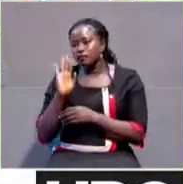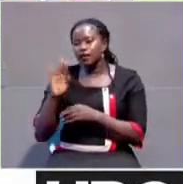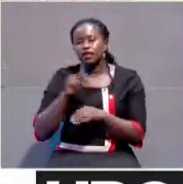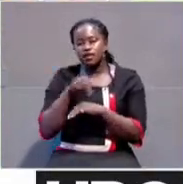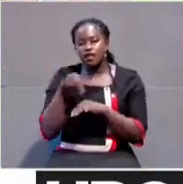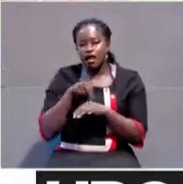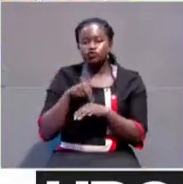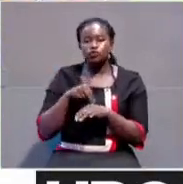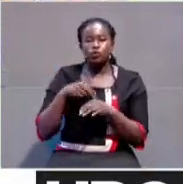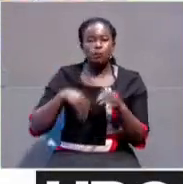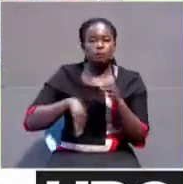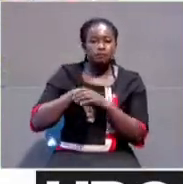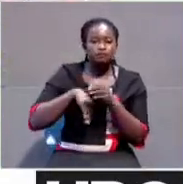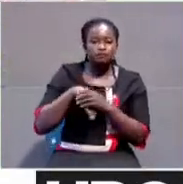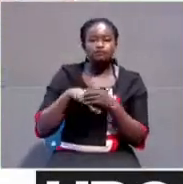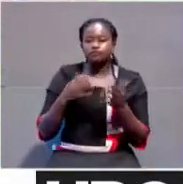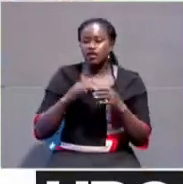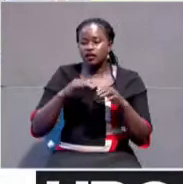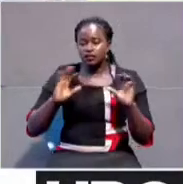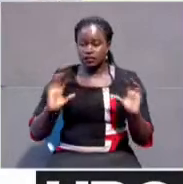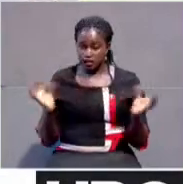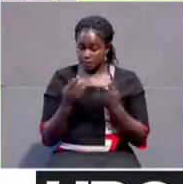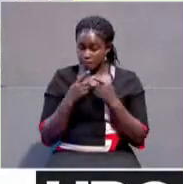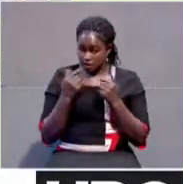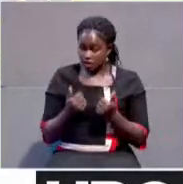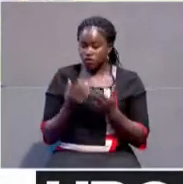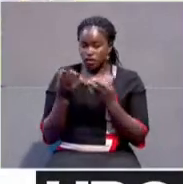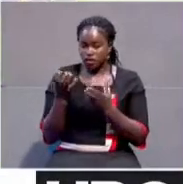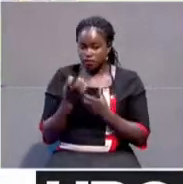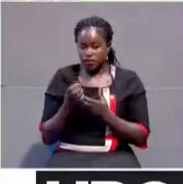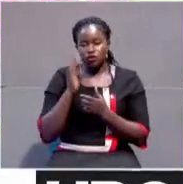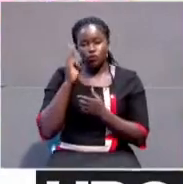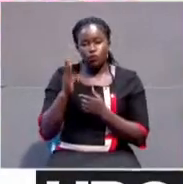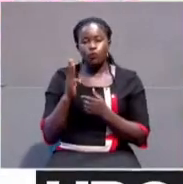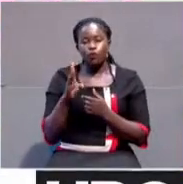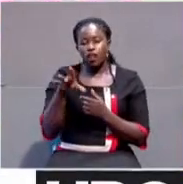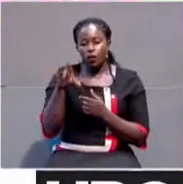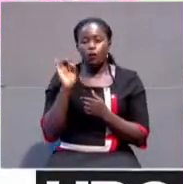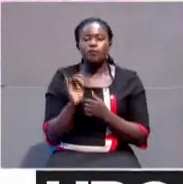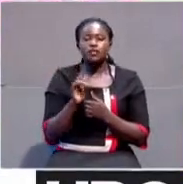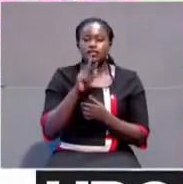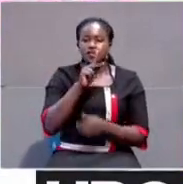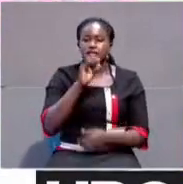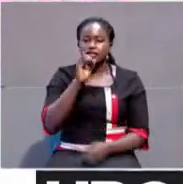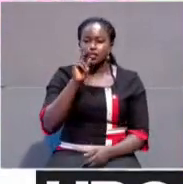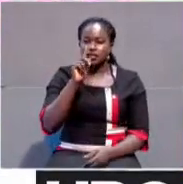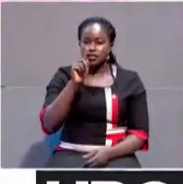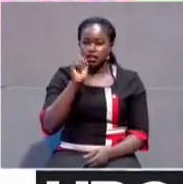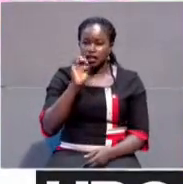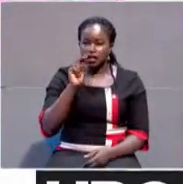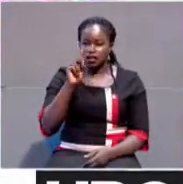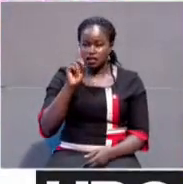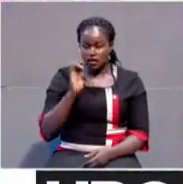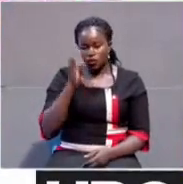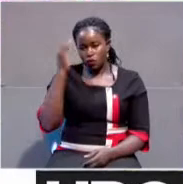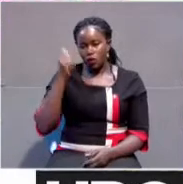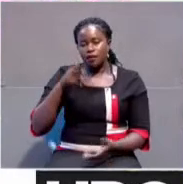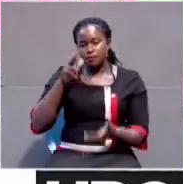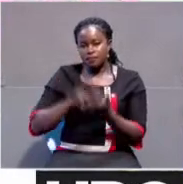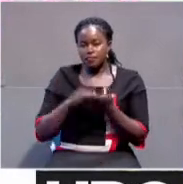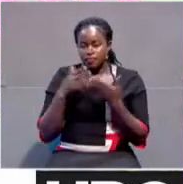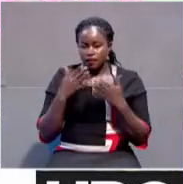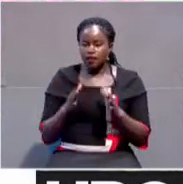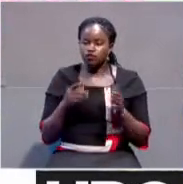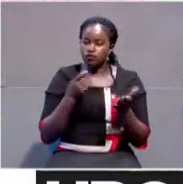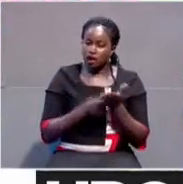national stadium. However, it is now expected that they will opt for Chitende after it was given the green light. Uganda used the